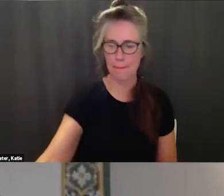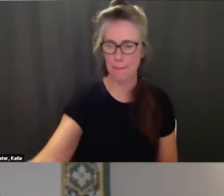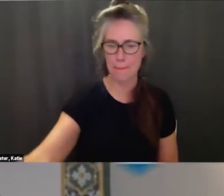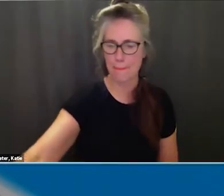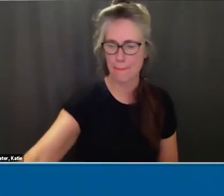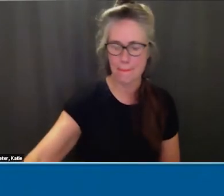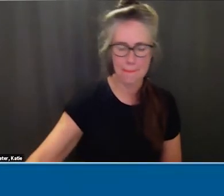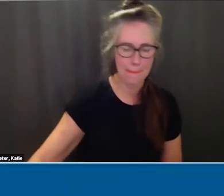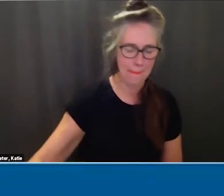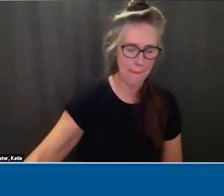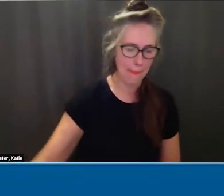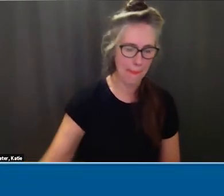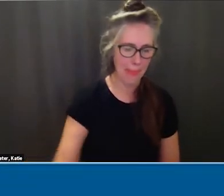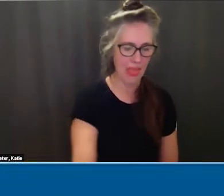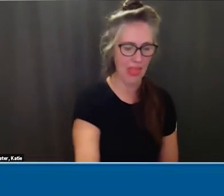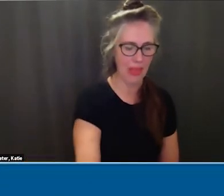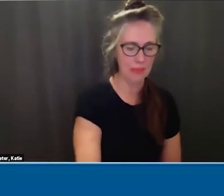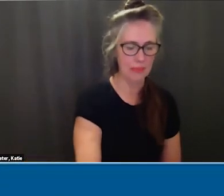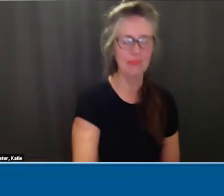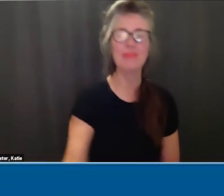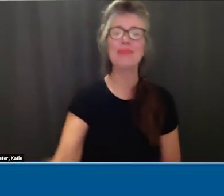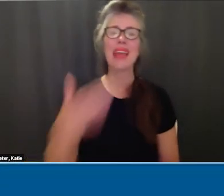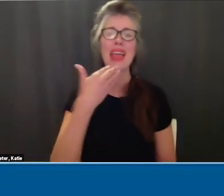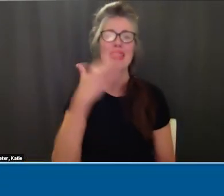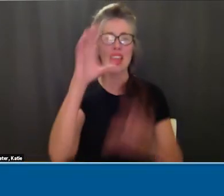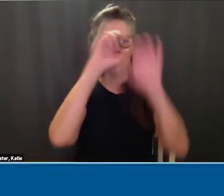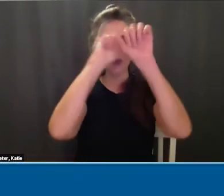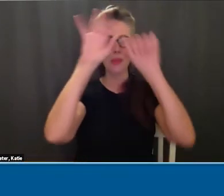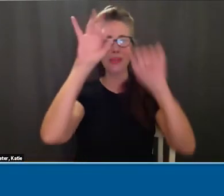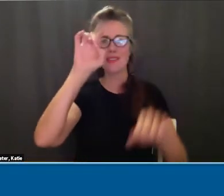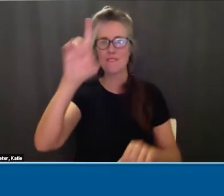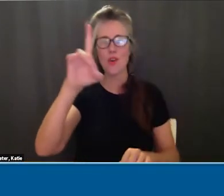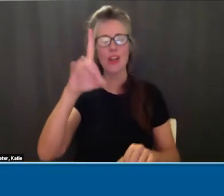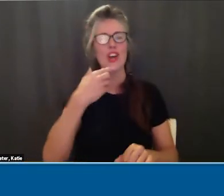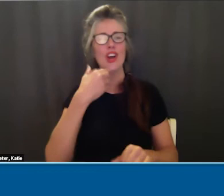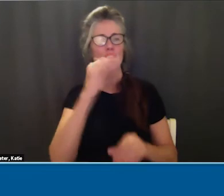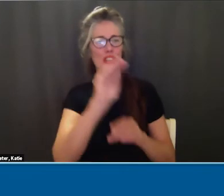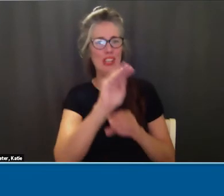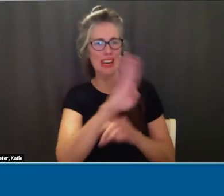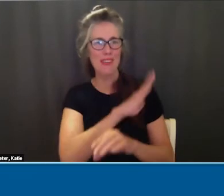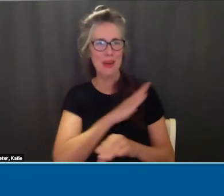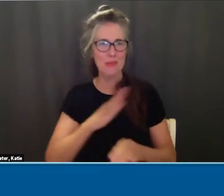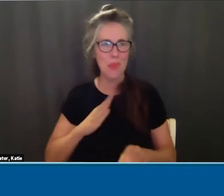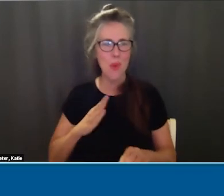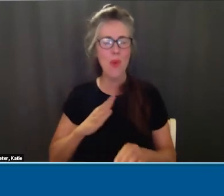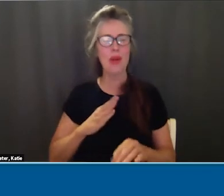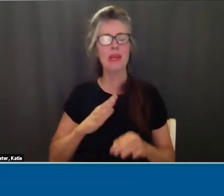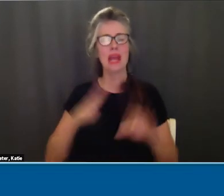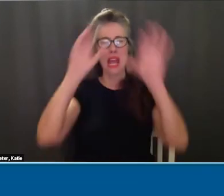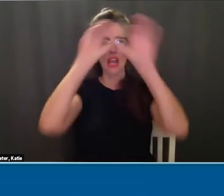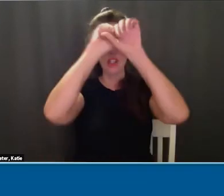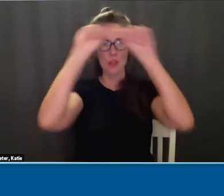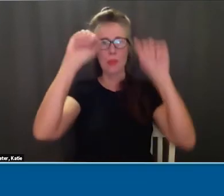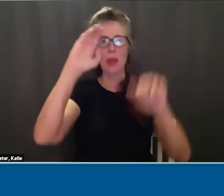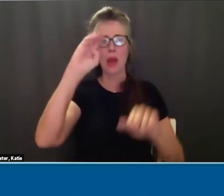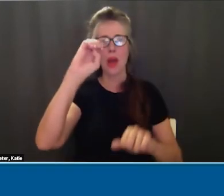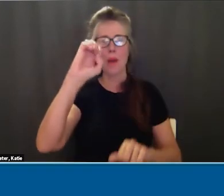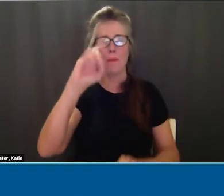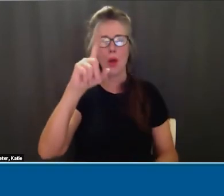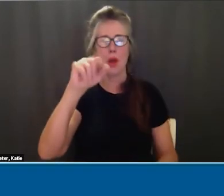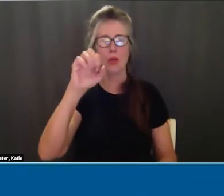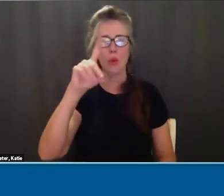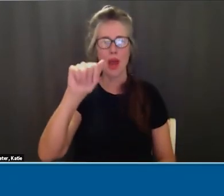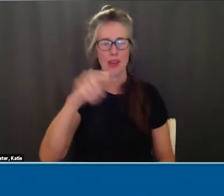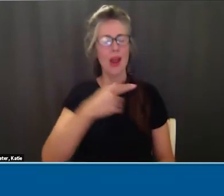Thank you, President Ford. Good evening, board members. Superintendent Maldonado, it's my pleasure to be here with you,